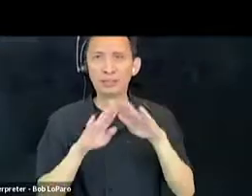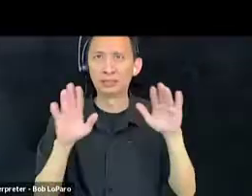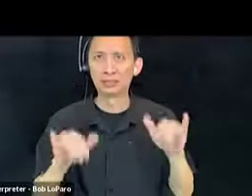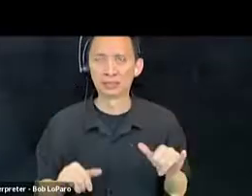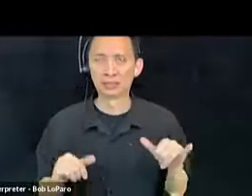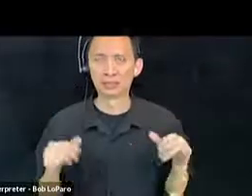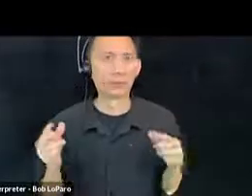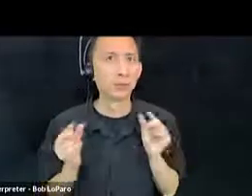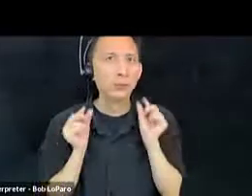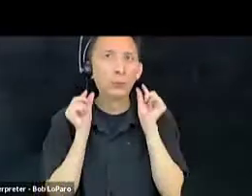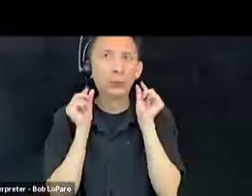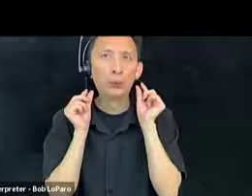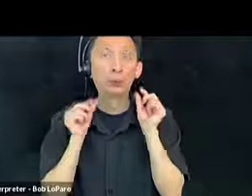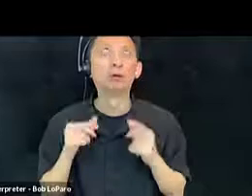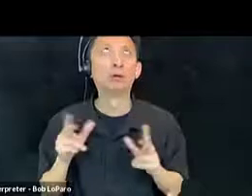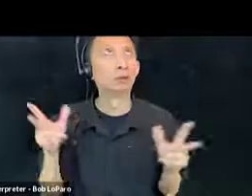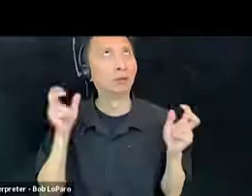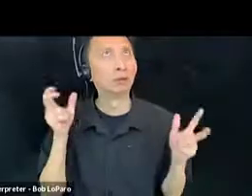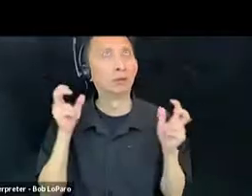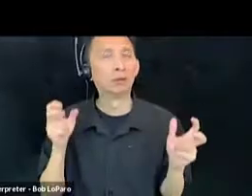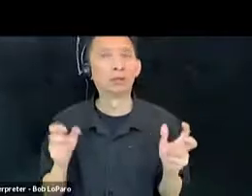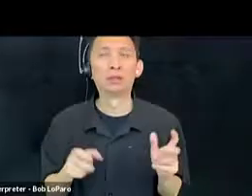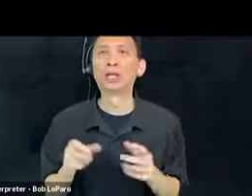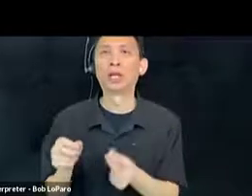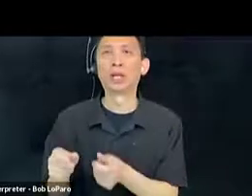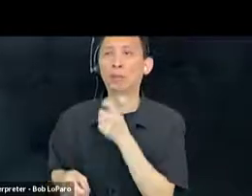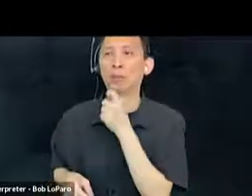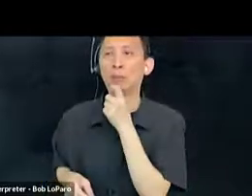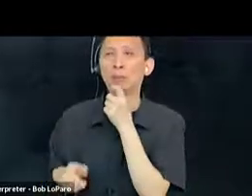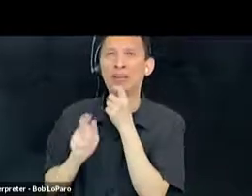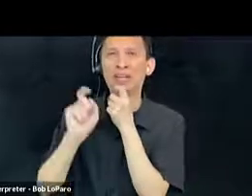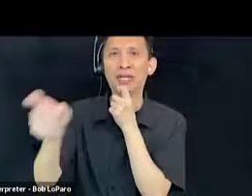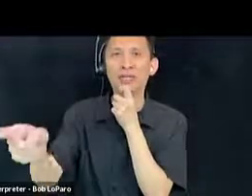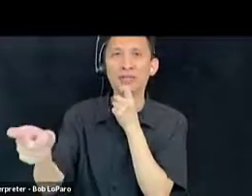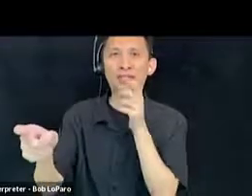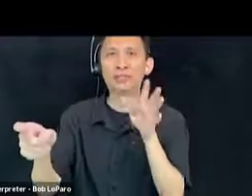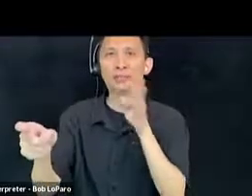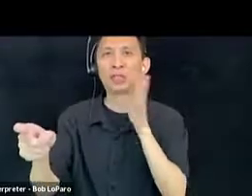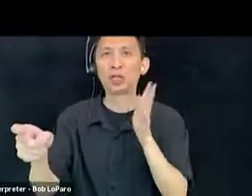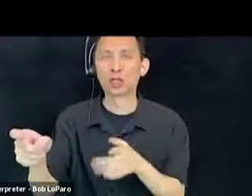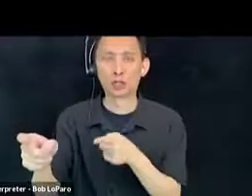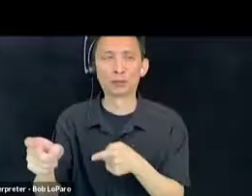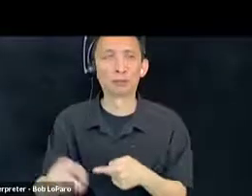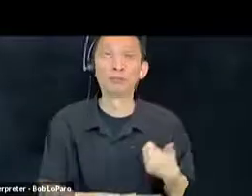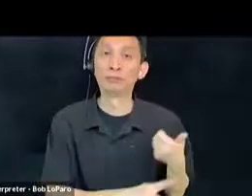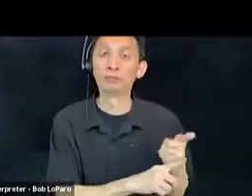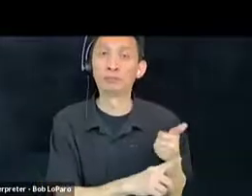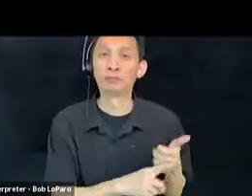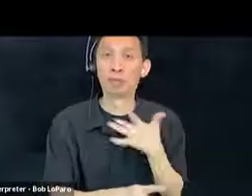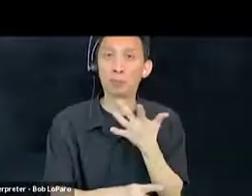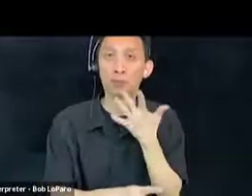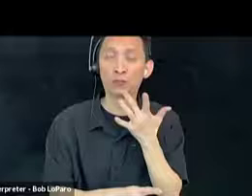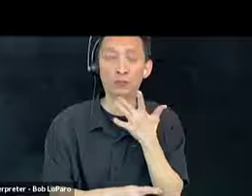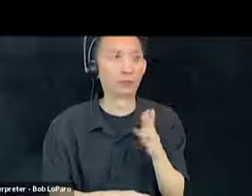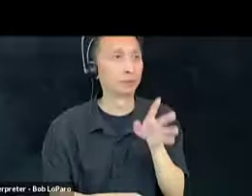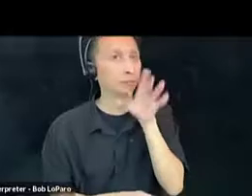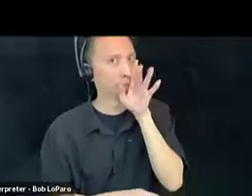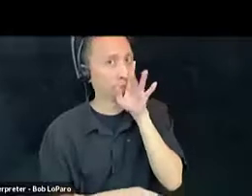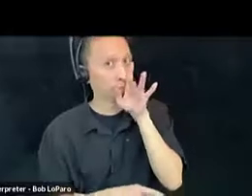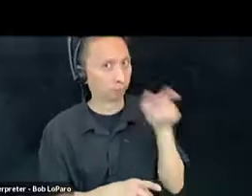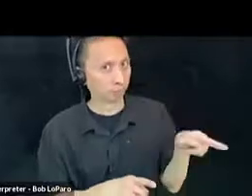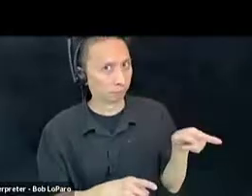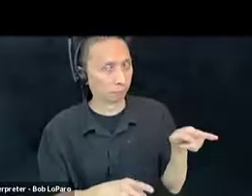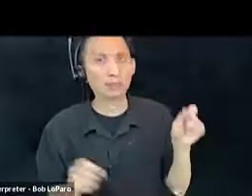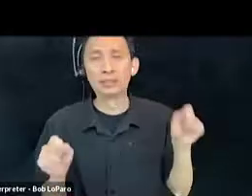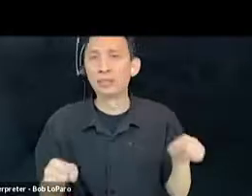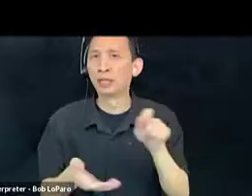the past. I think he probably still uses that now. So, um, a couple of different supports. He is a verbal communicator. Uh, he will also write